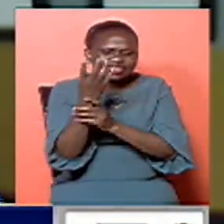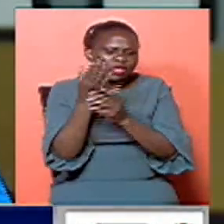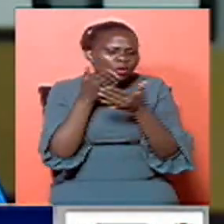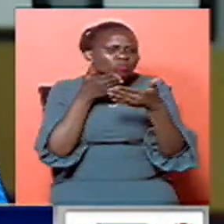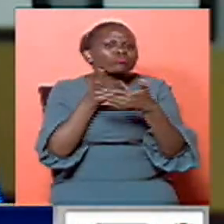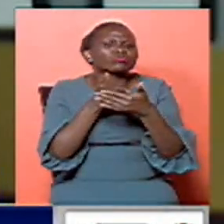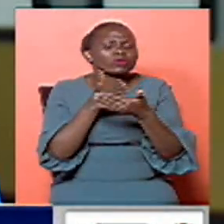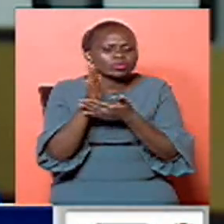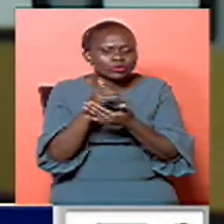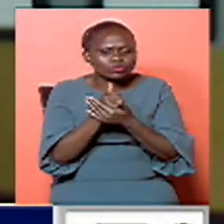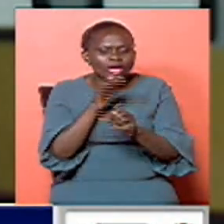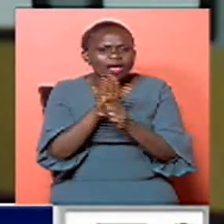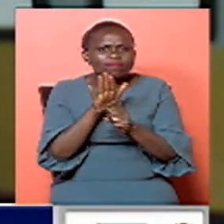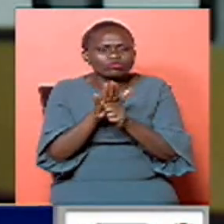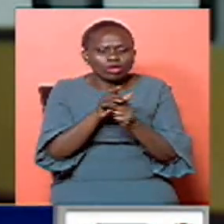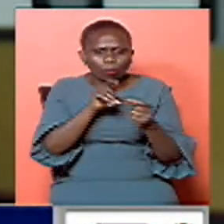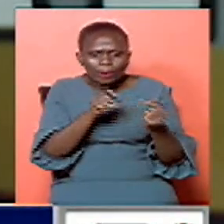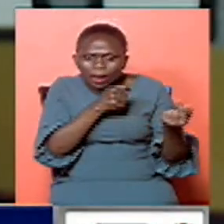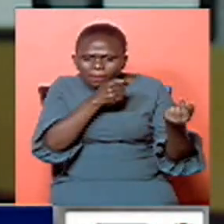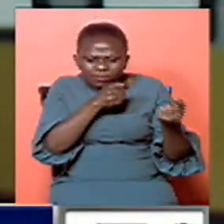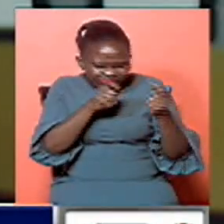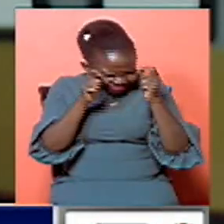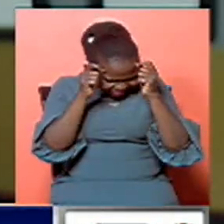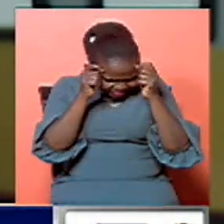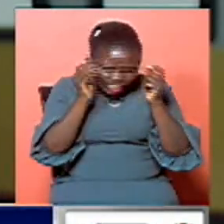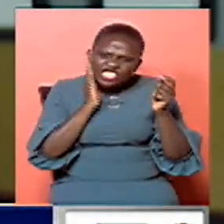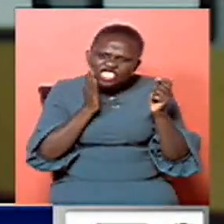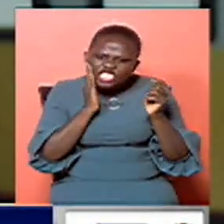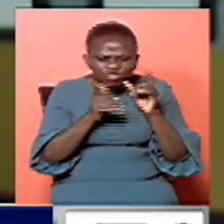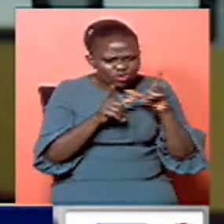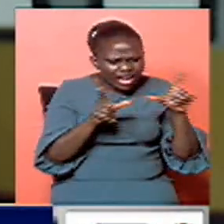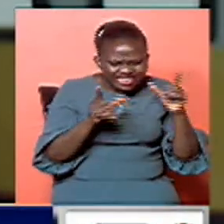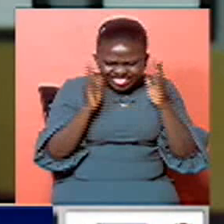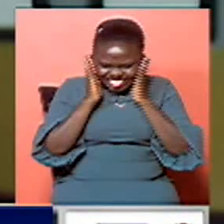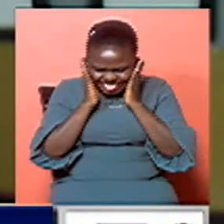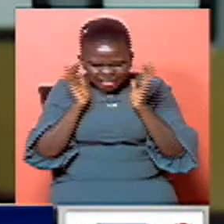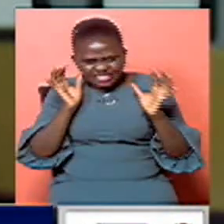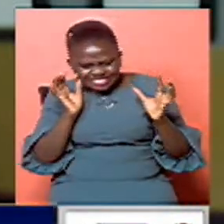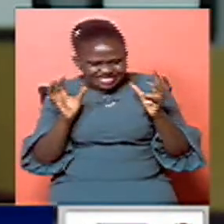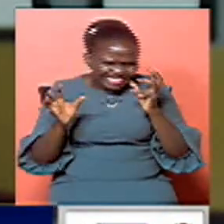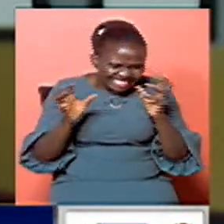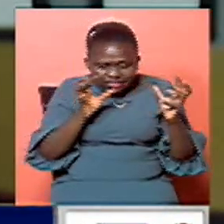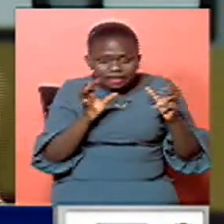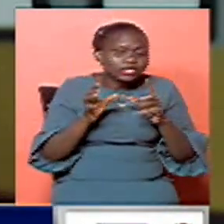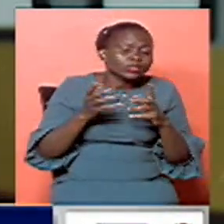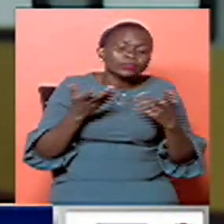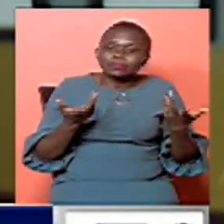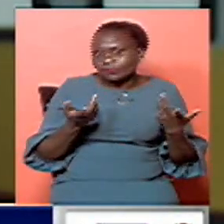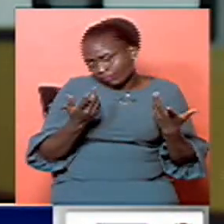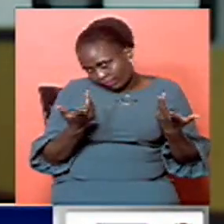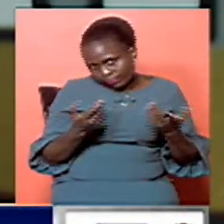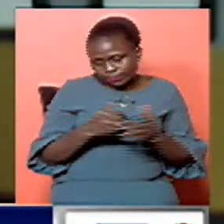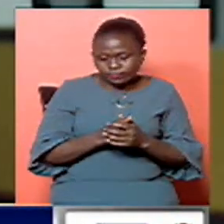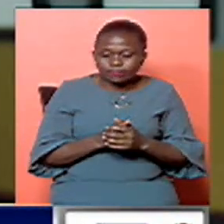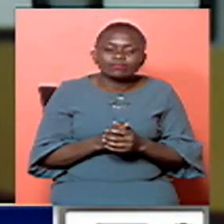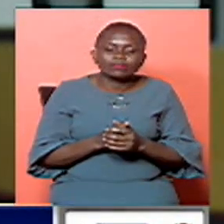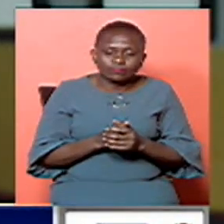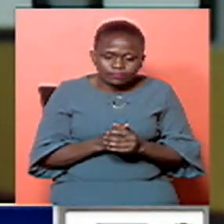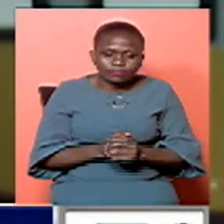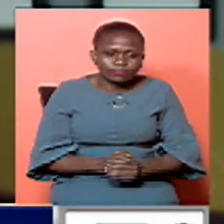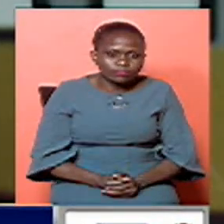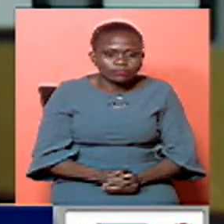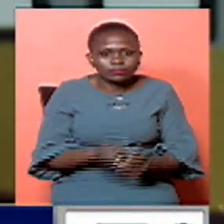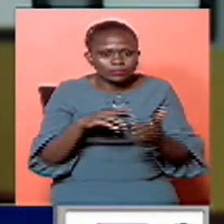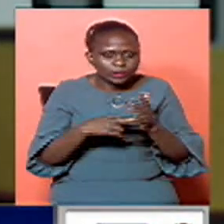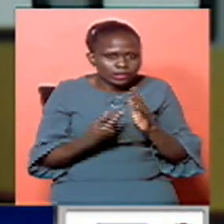affected, because there is a lot of battle that goes on in the child's head as you are battling to understand English, but you know your language that you've been speaking at